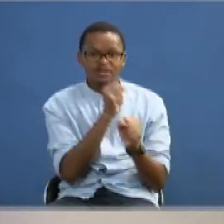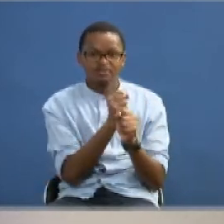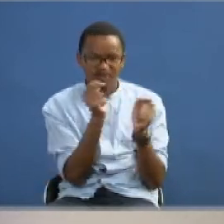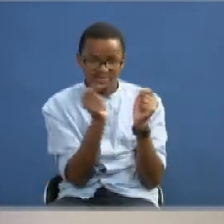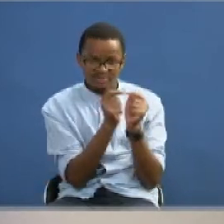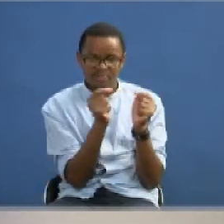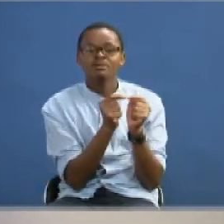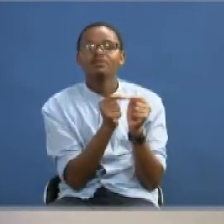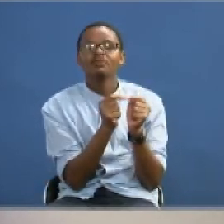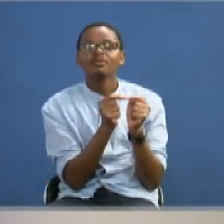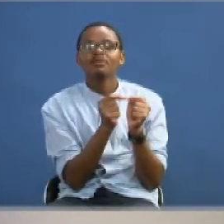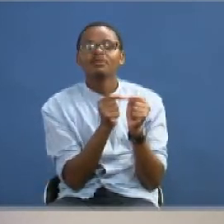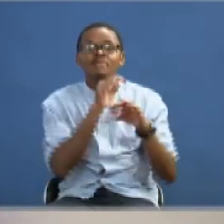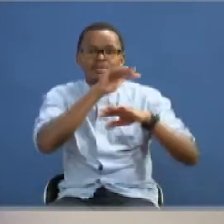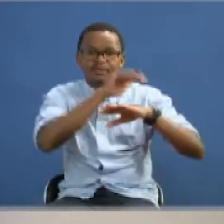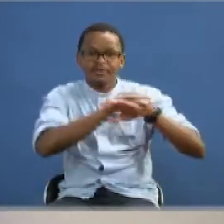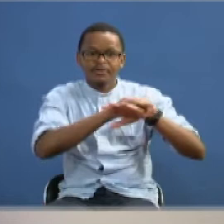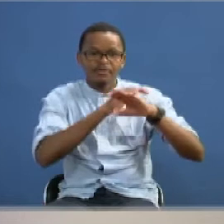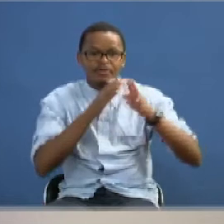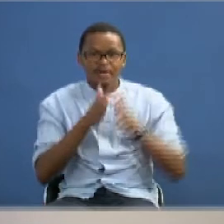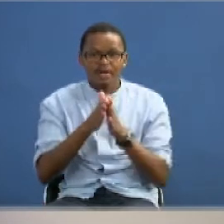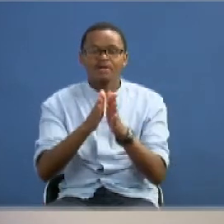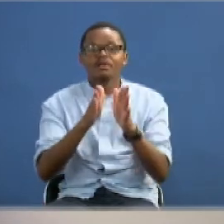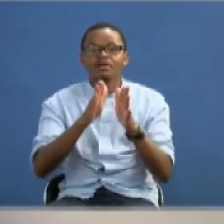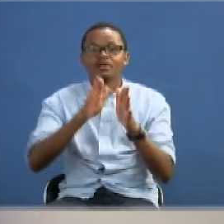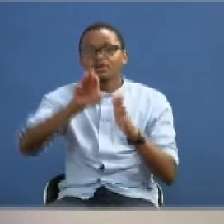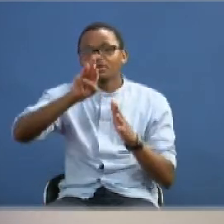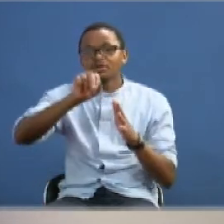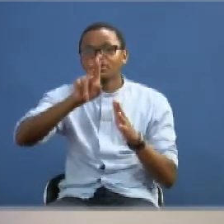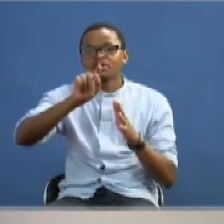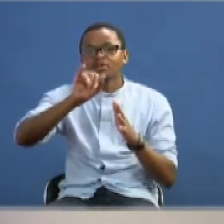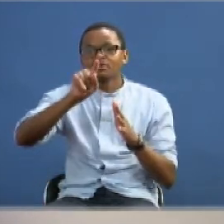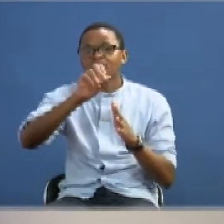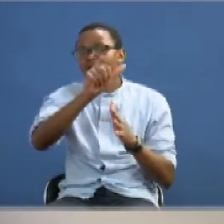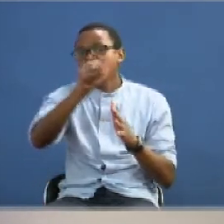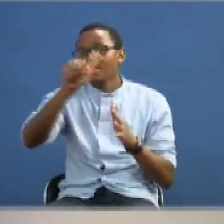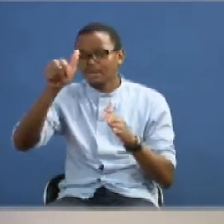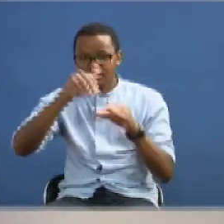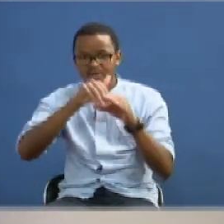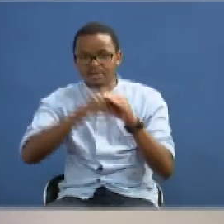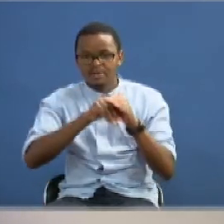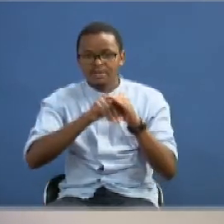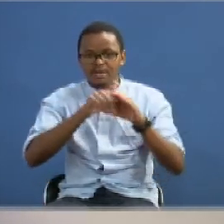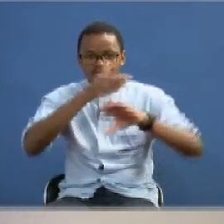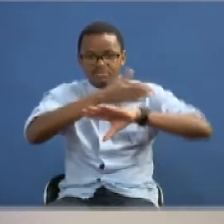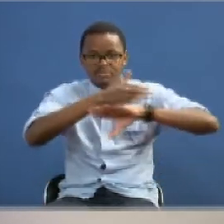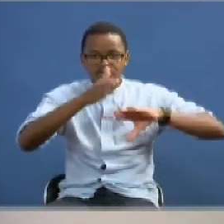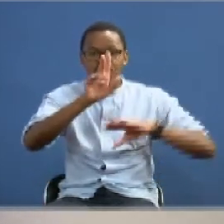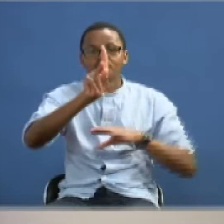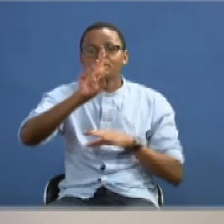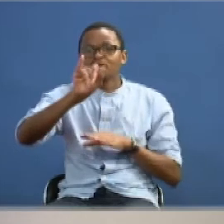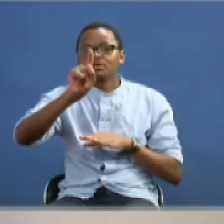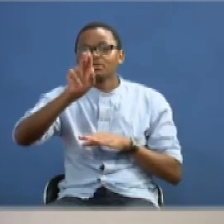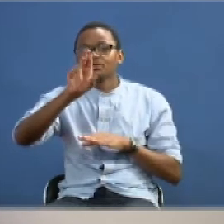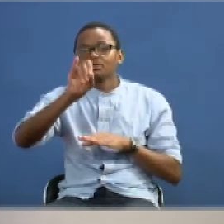screening on the highway at Mtitwande, and also another screening on our border with Kitui,